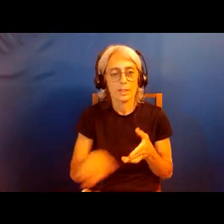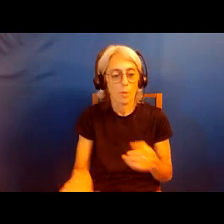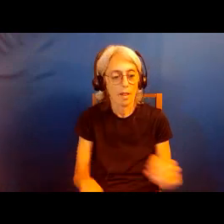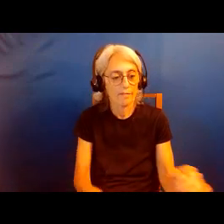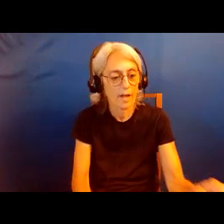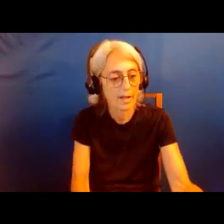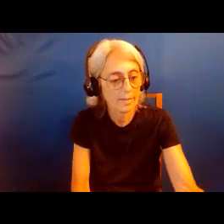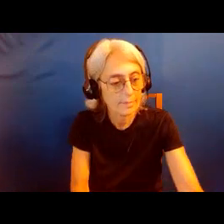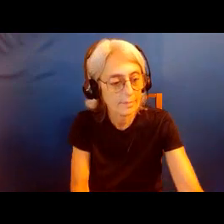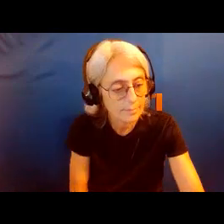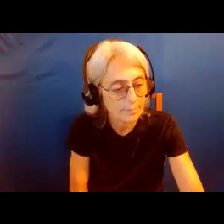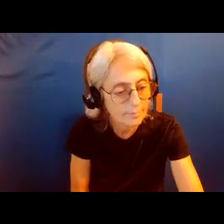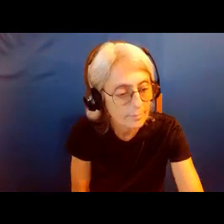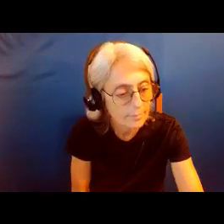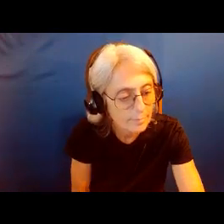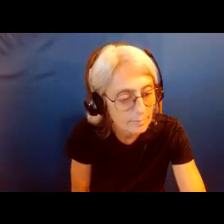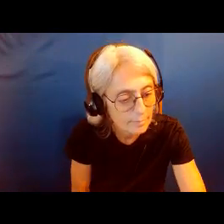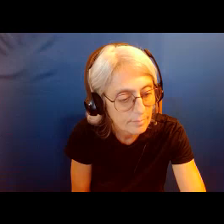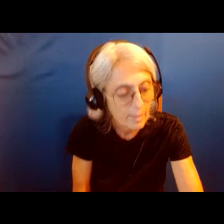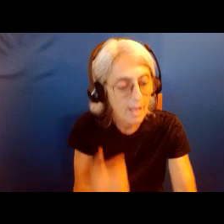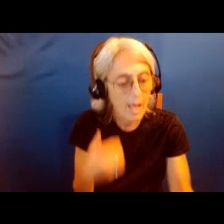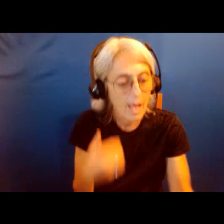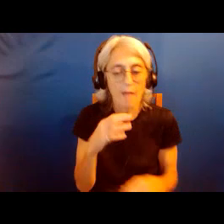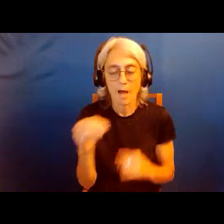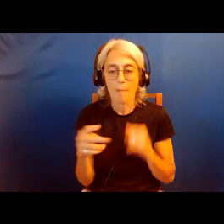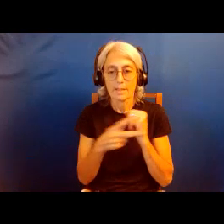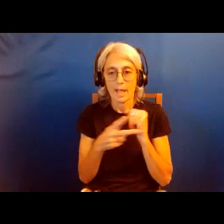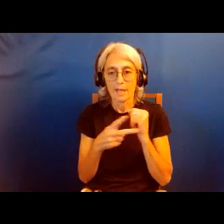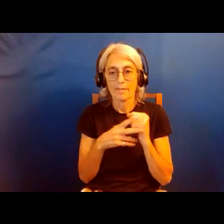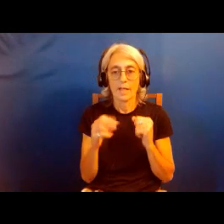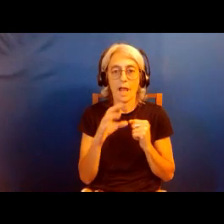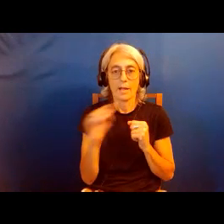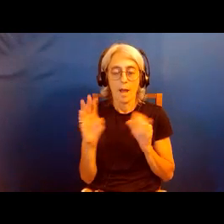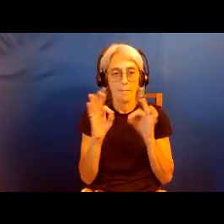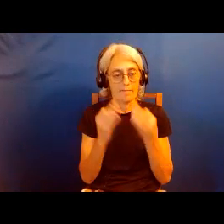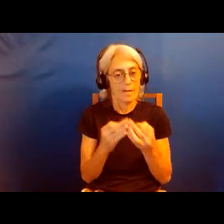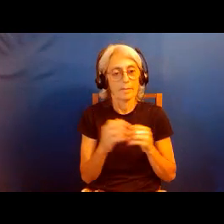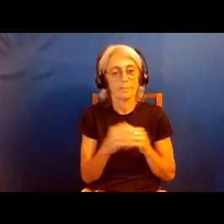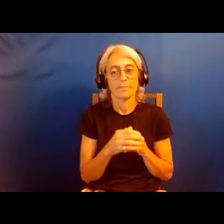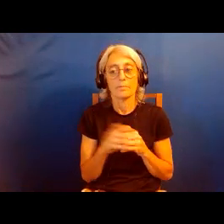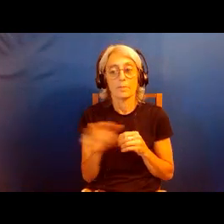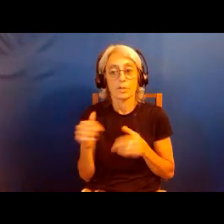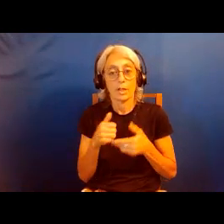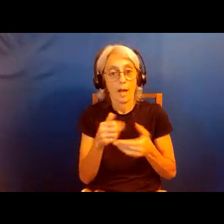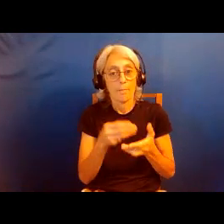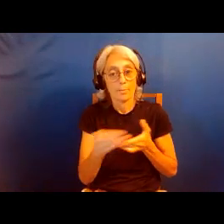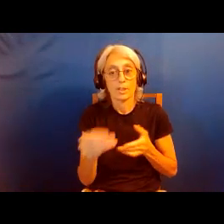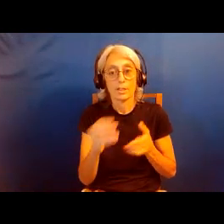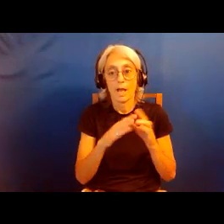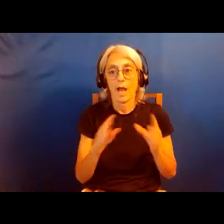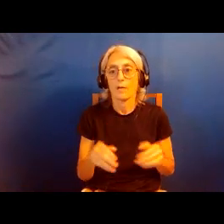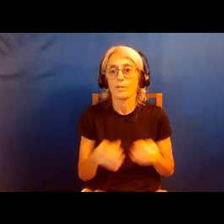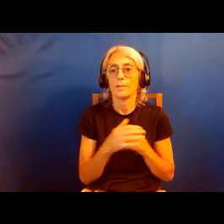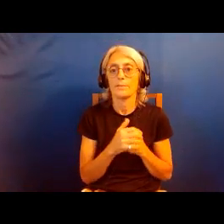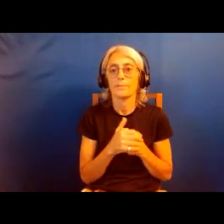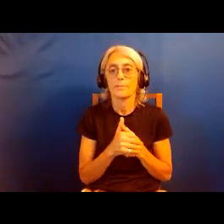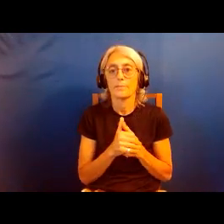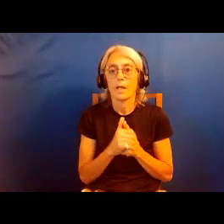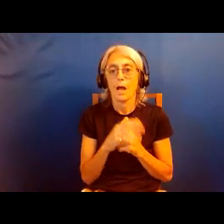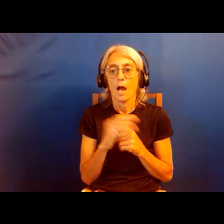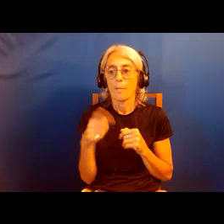have savings and family that could help them purchase the house, and they